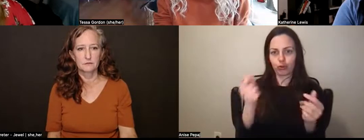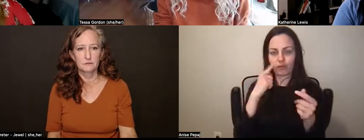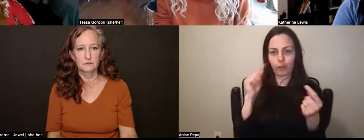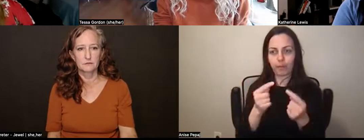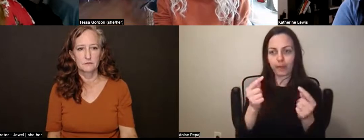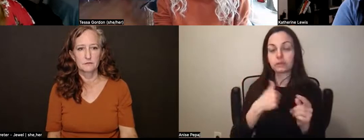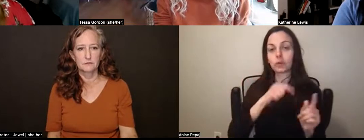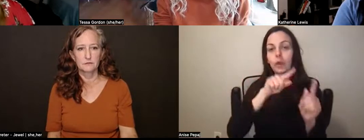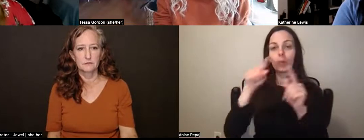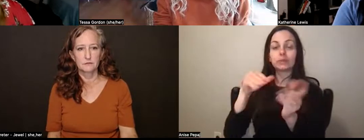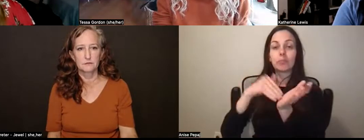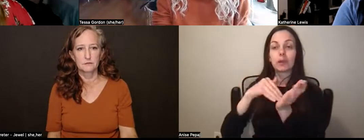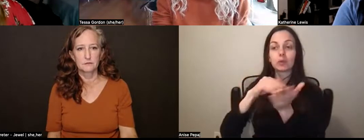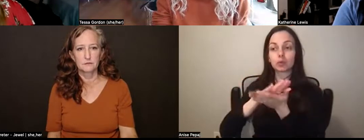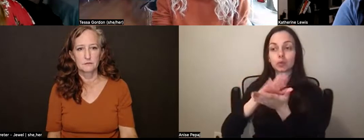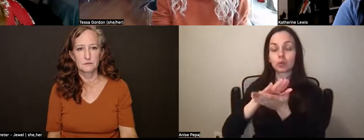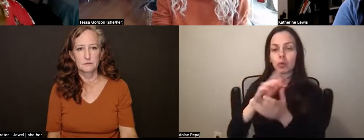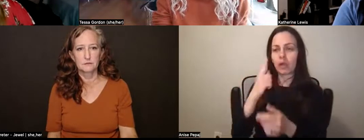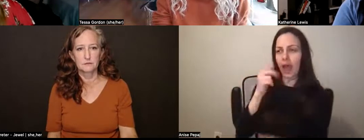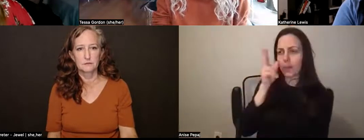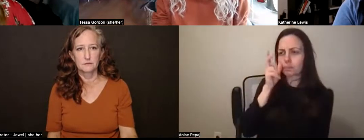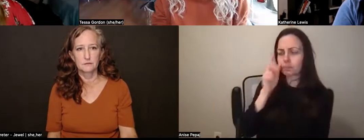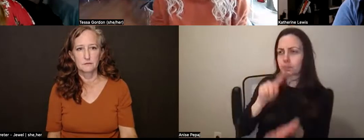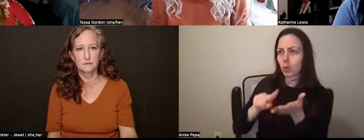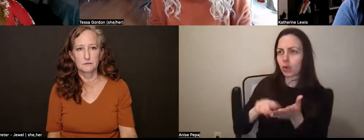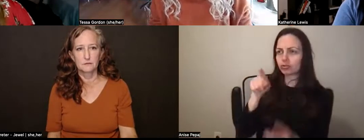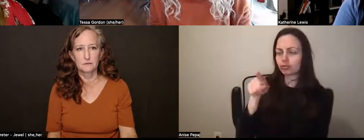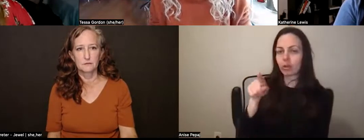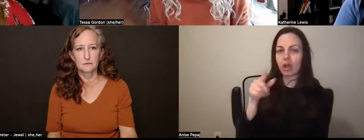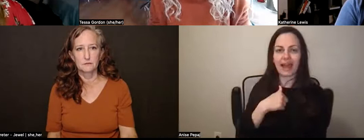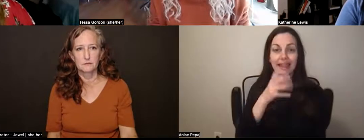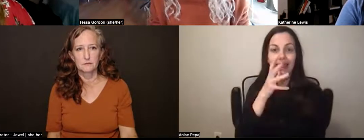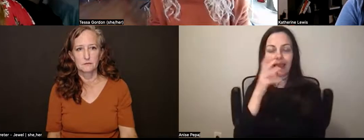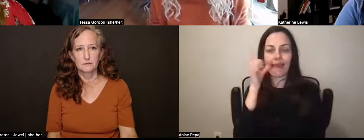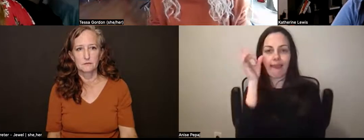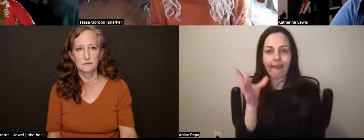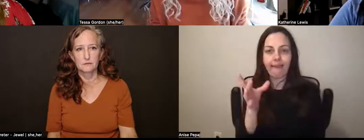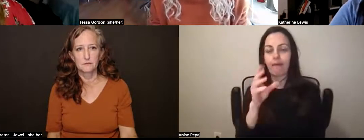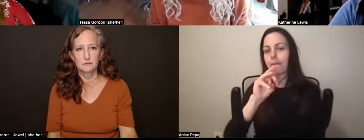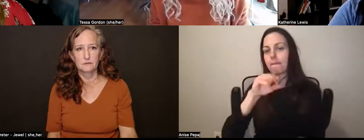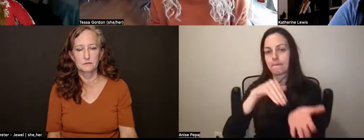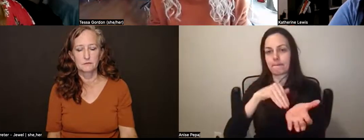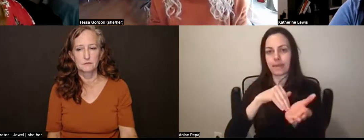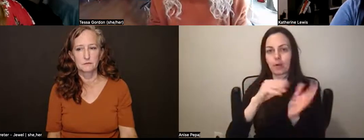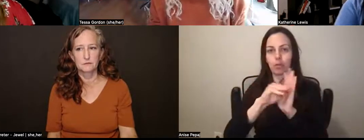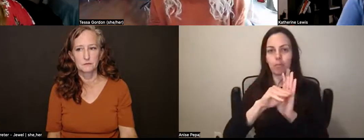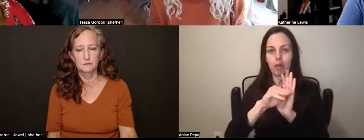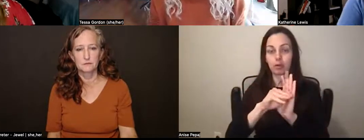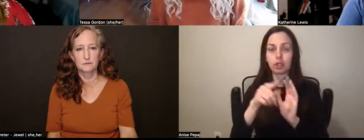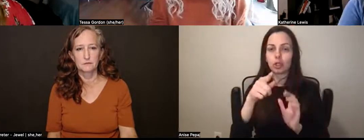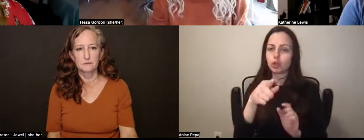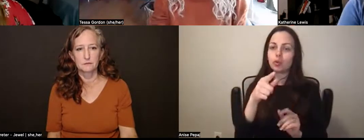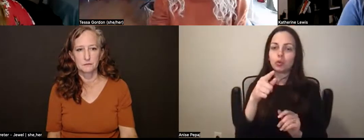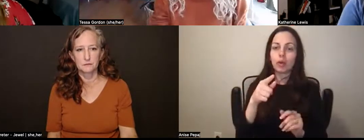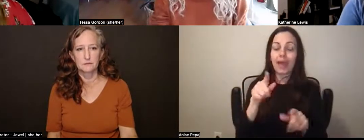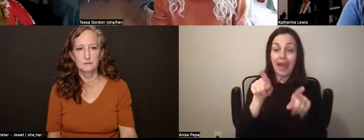medical school class, I realized I hated the medical model. You were no longer your name. You were no longer whoever